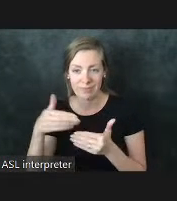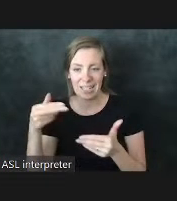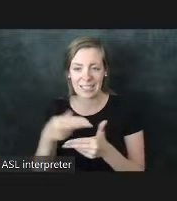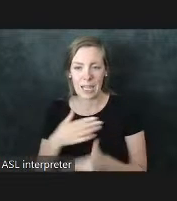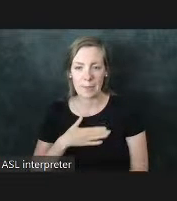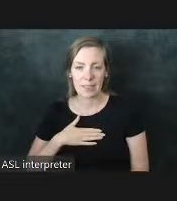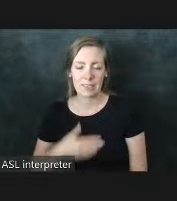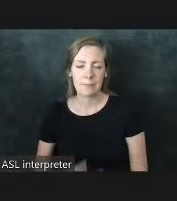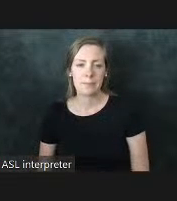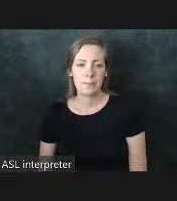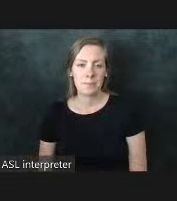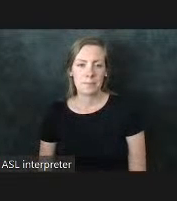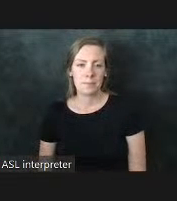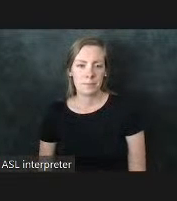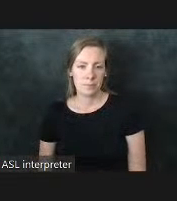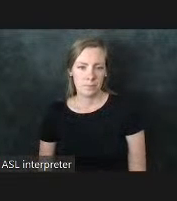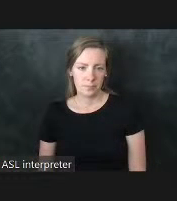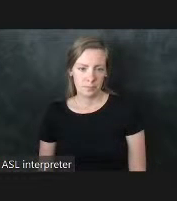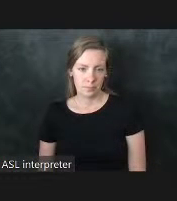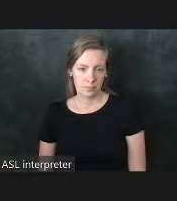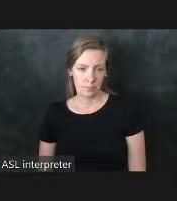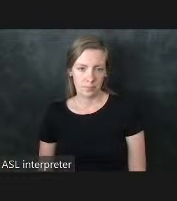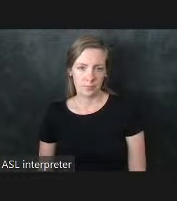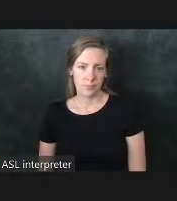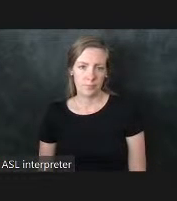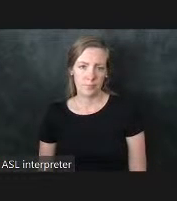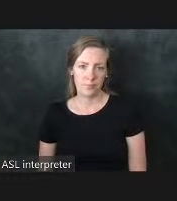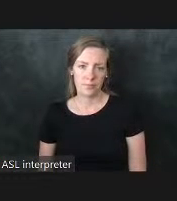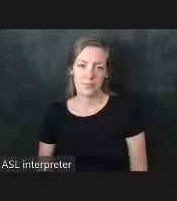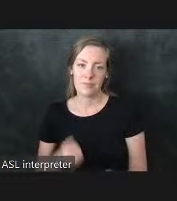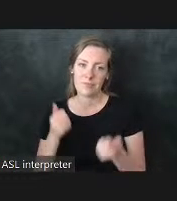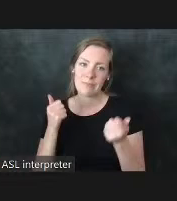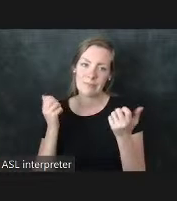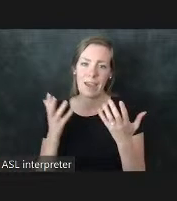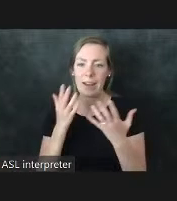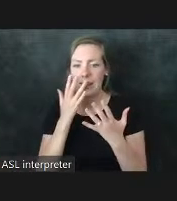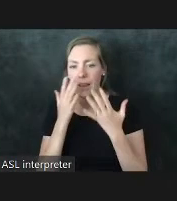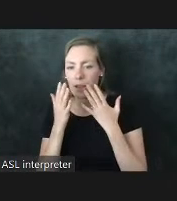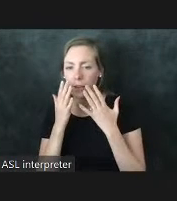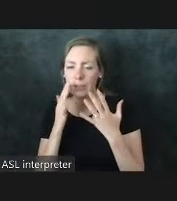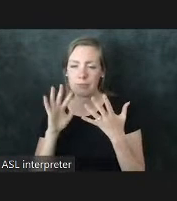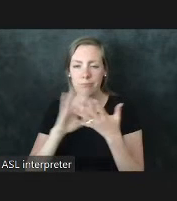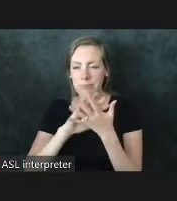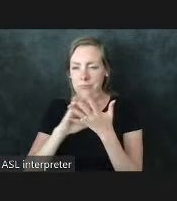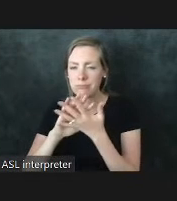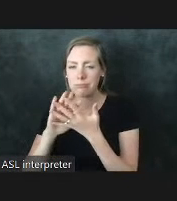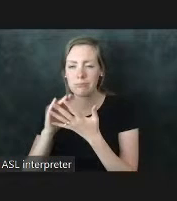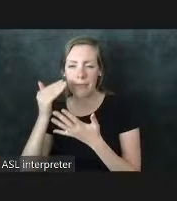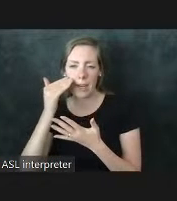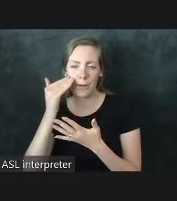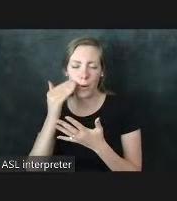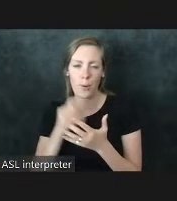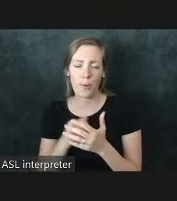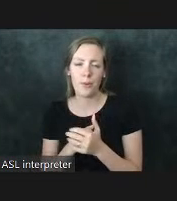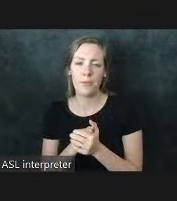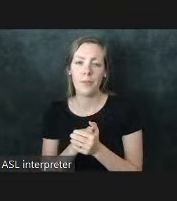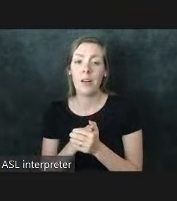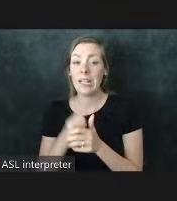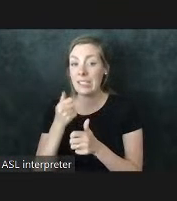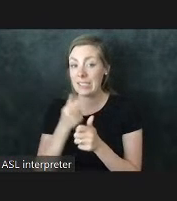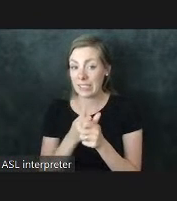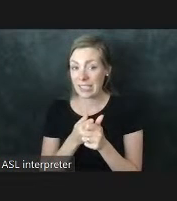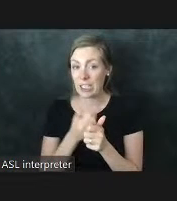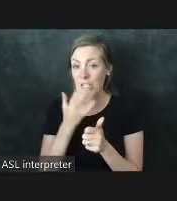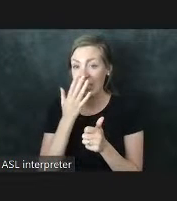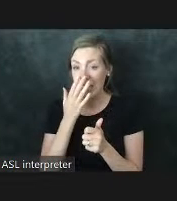río ruso. And so I know there's a lot going on in this slide right now by adding all these different colored lines. But Los each diferentes one of those salas.